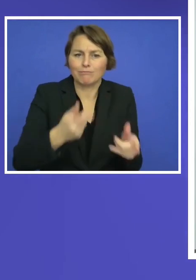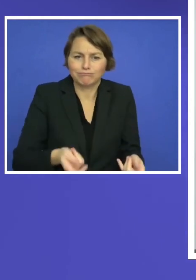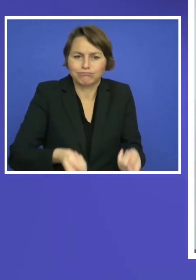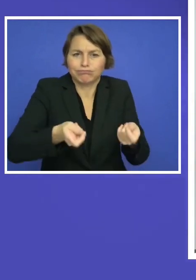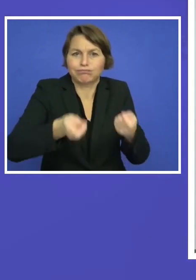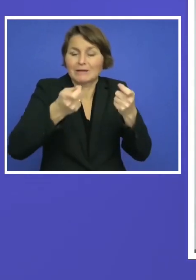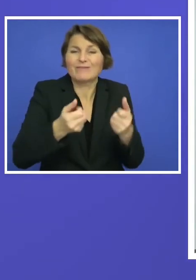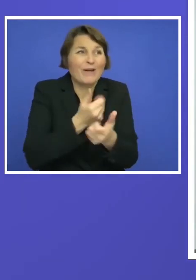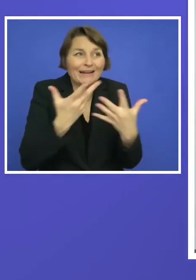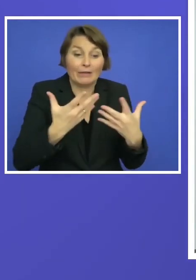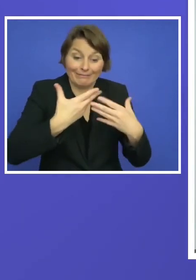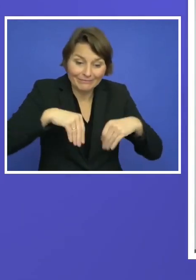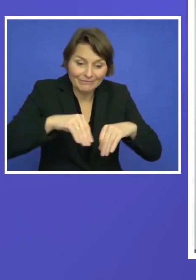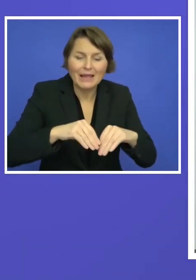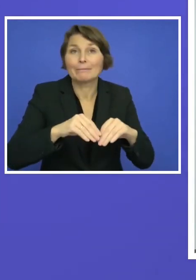economy, and the global economy?